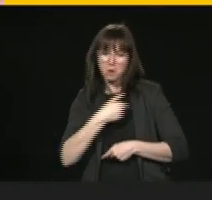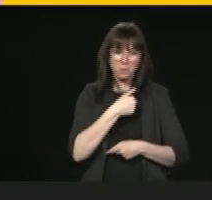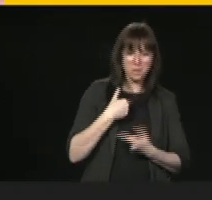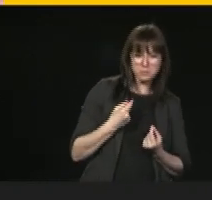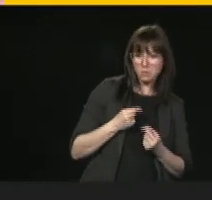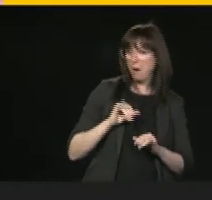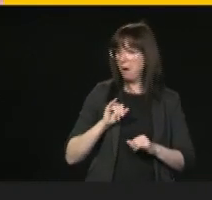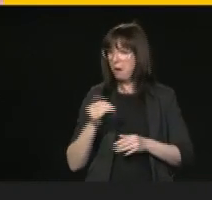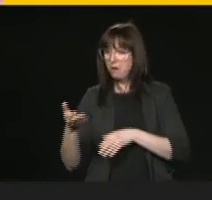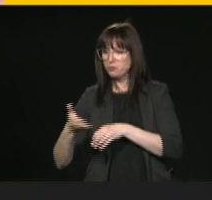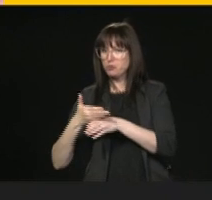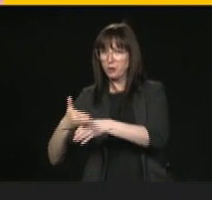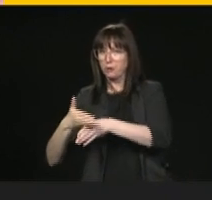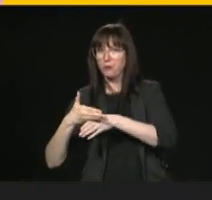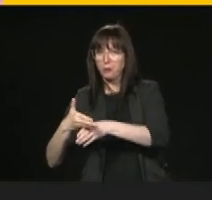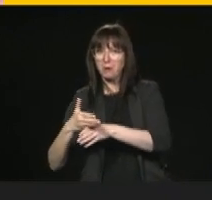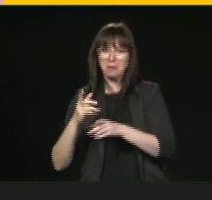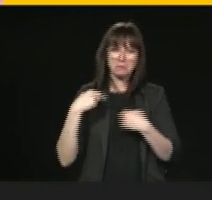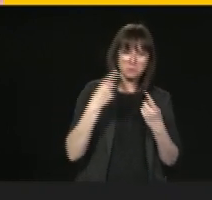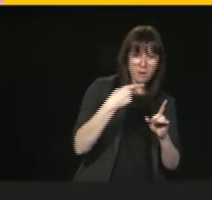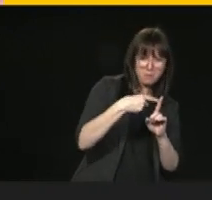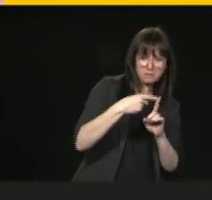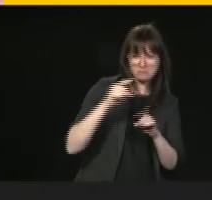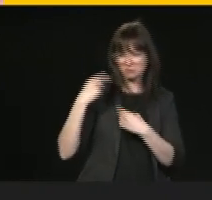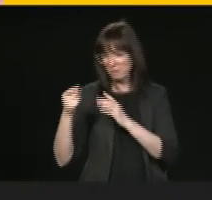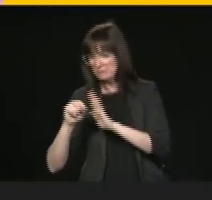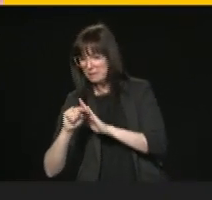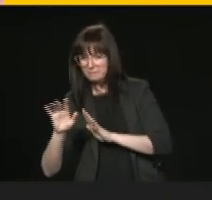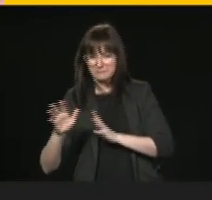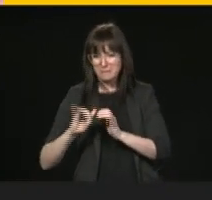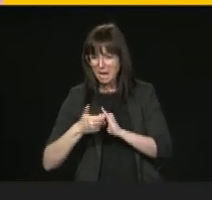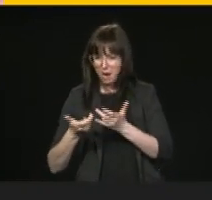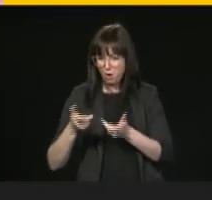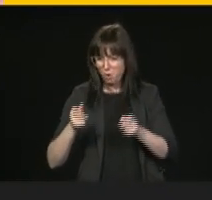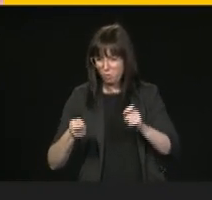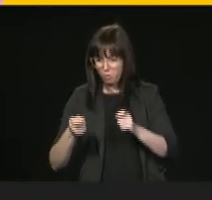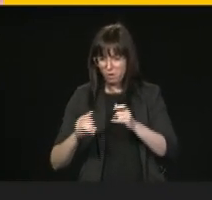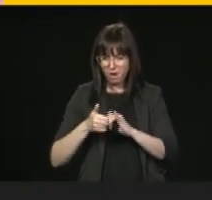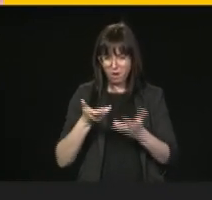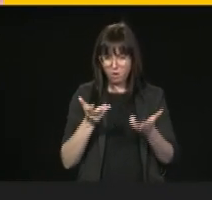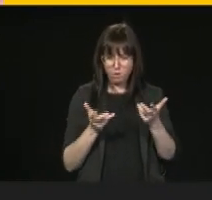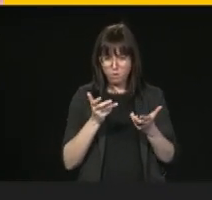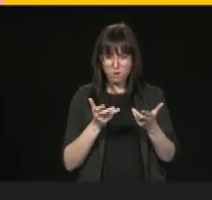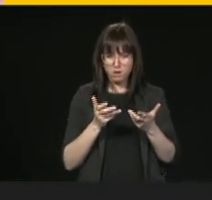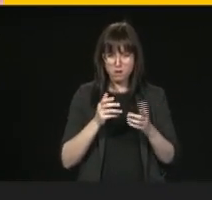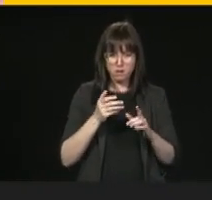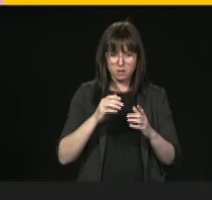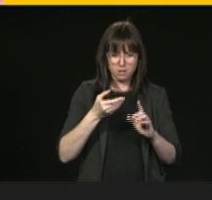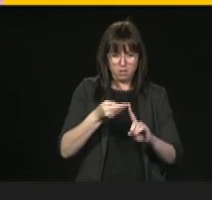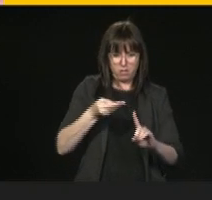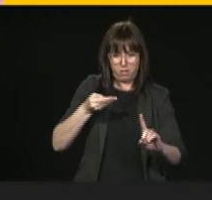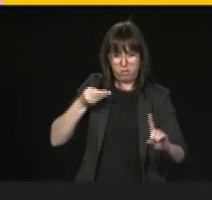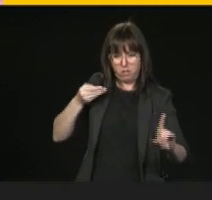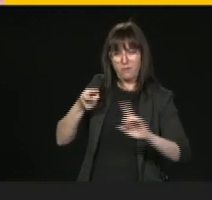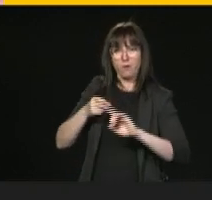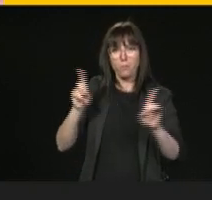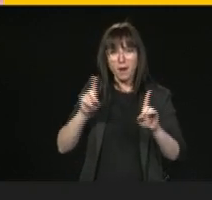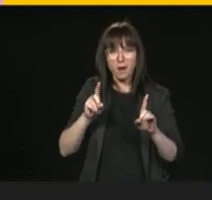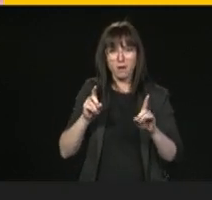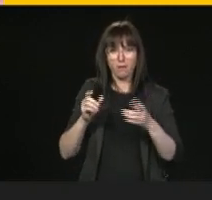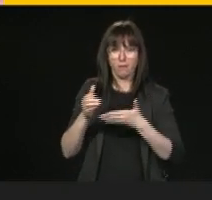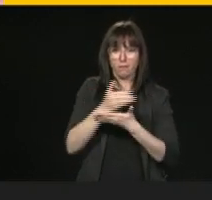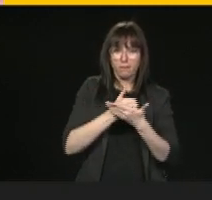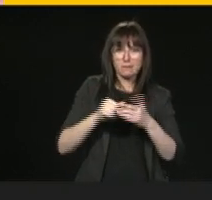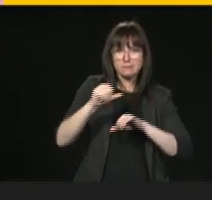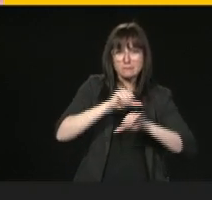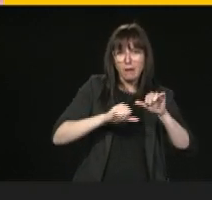other countries, the changing epidemiology, looking at the science and the evidence, and using, the best measure we have at